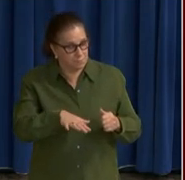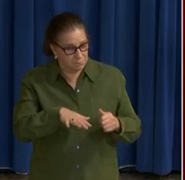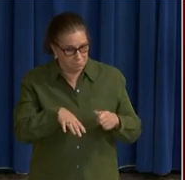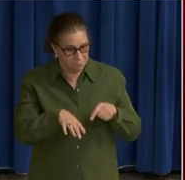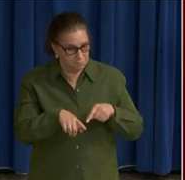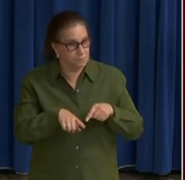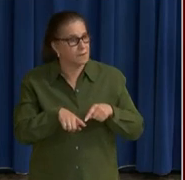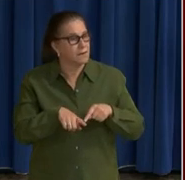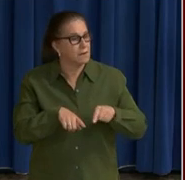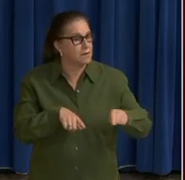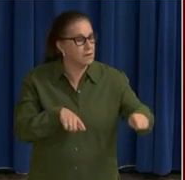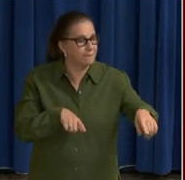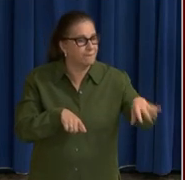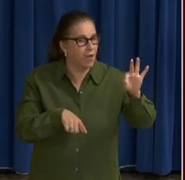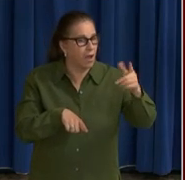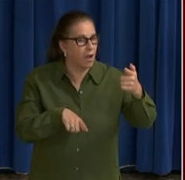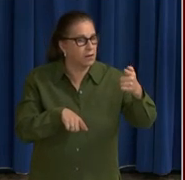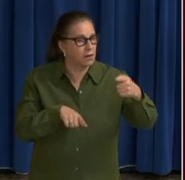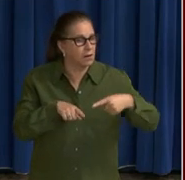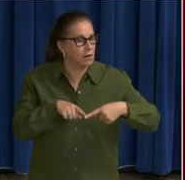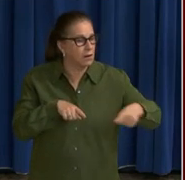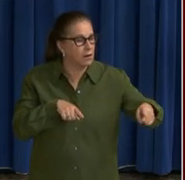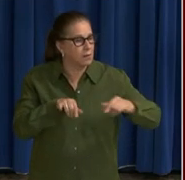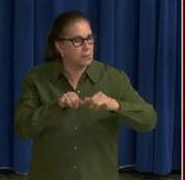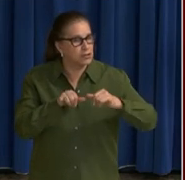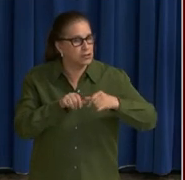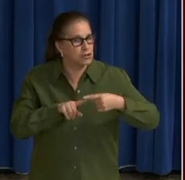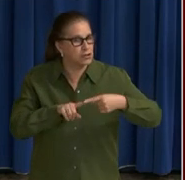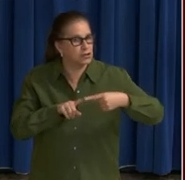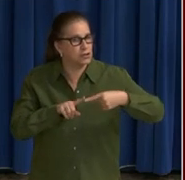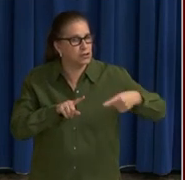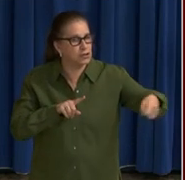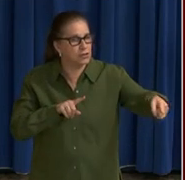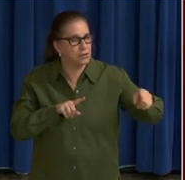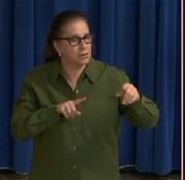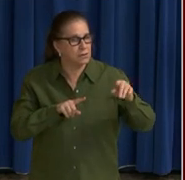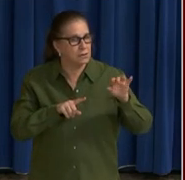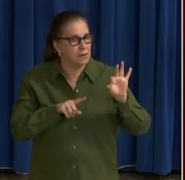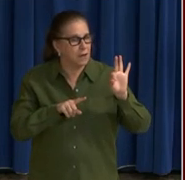was 98 feet. That seems like a long way for somebody to throw a weapon.